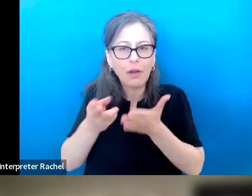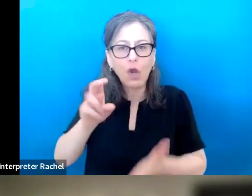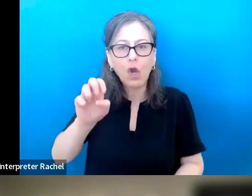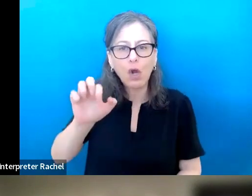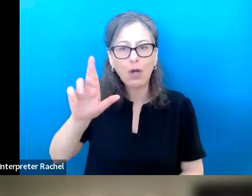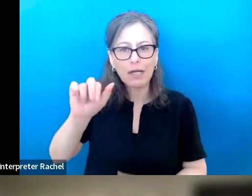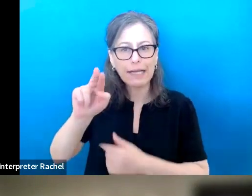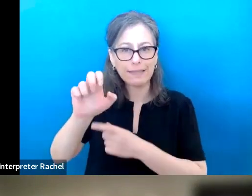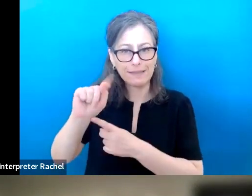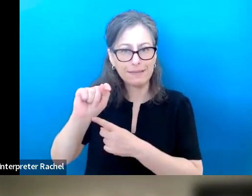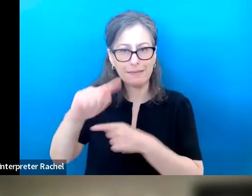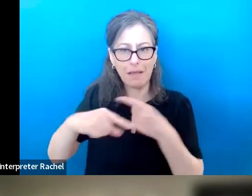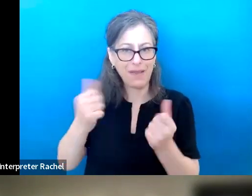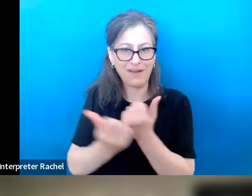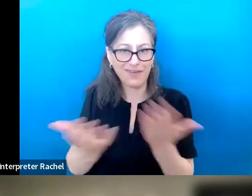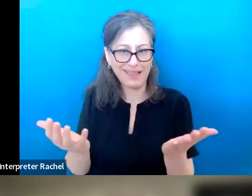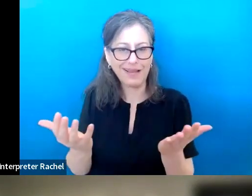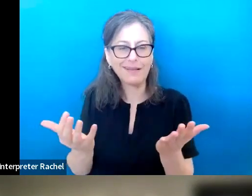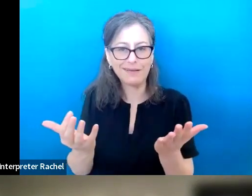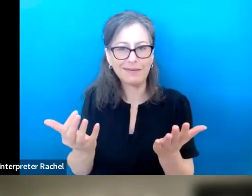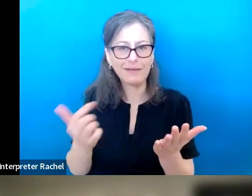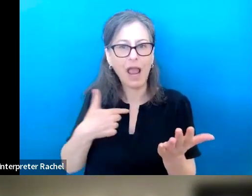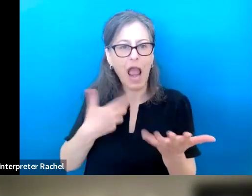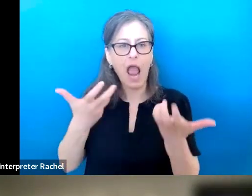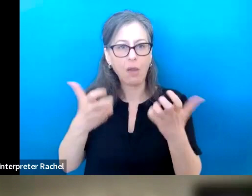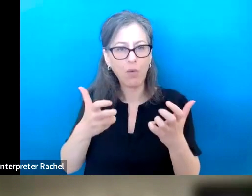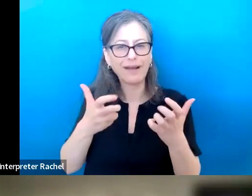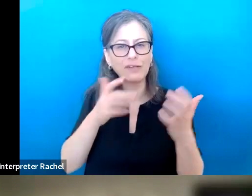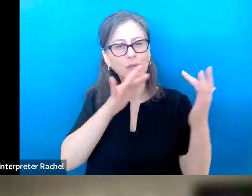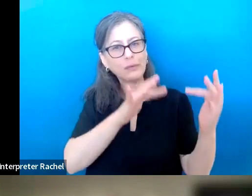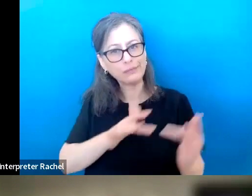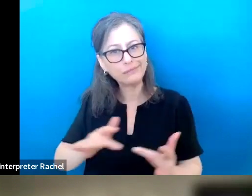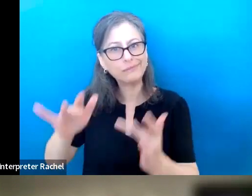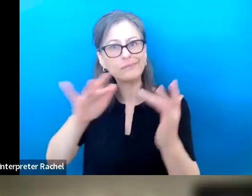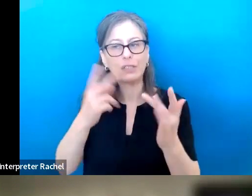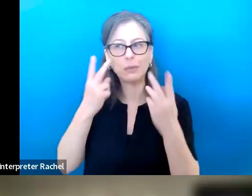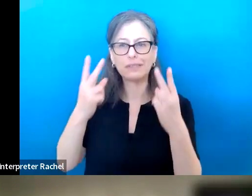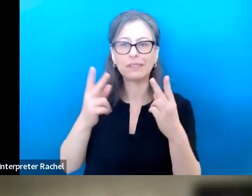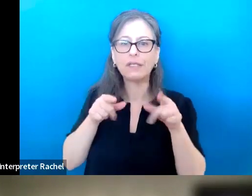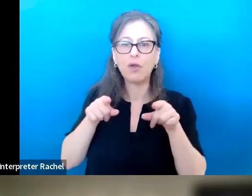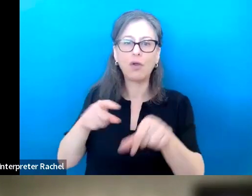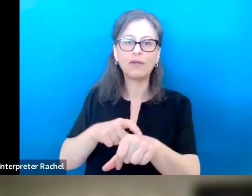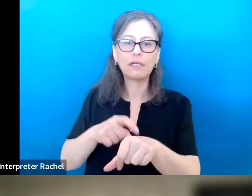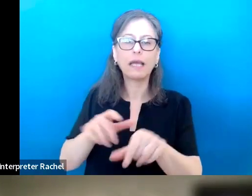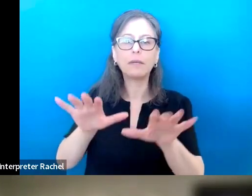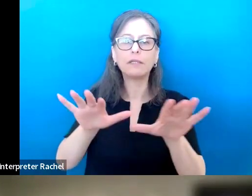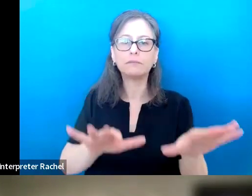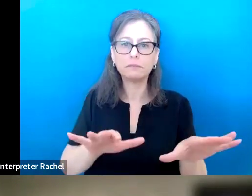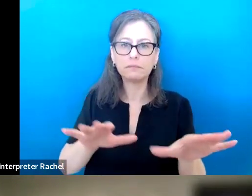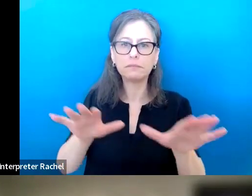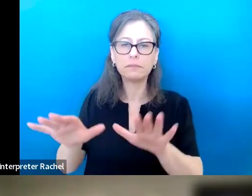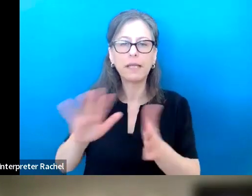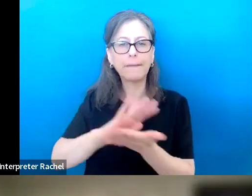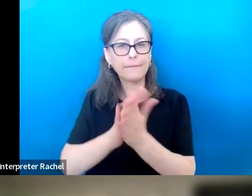and I think I wanted to chart a journey where you see her relax into someone else.